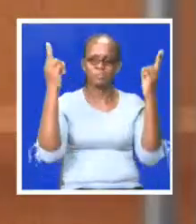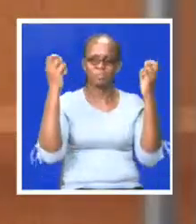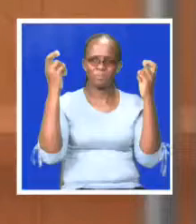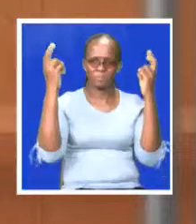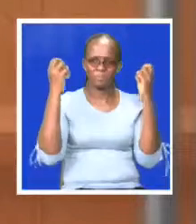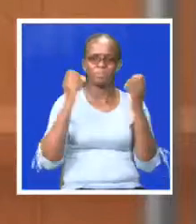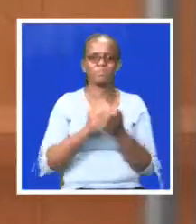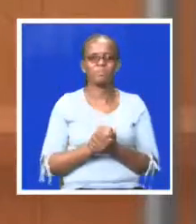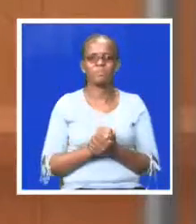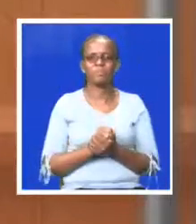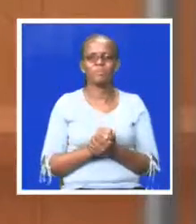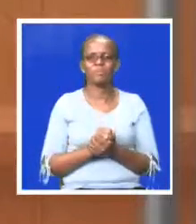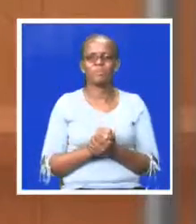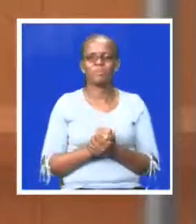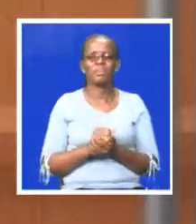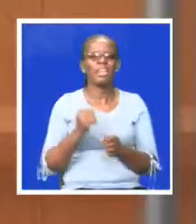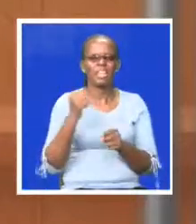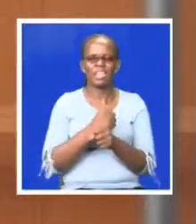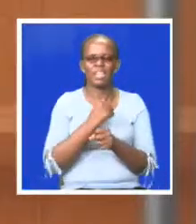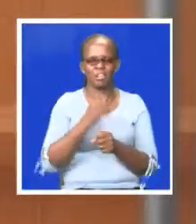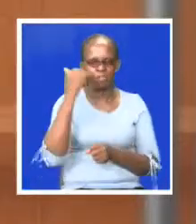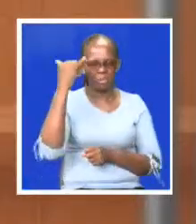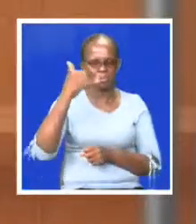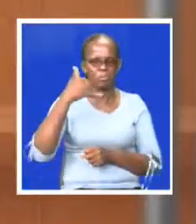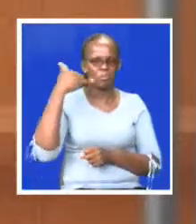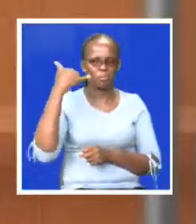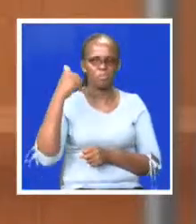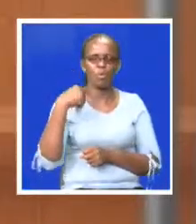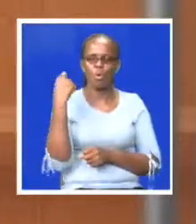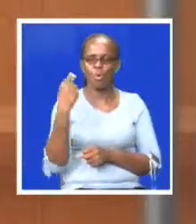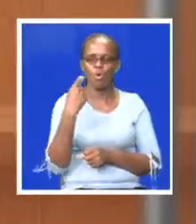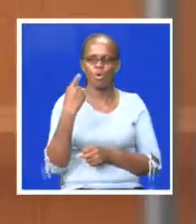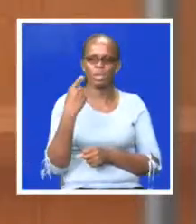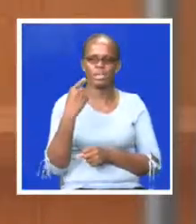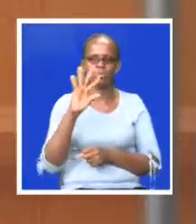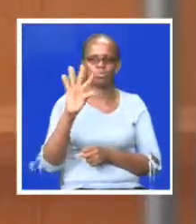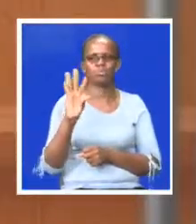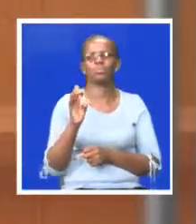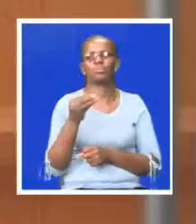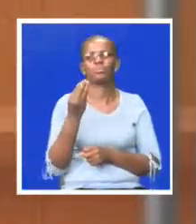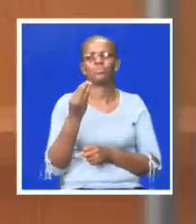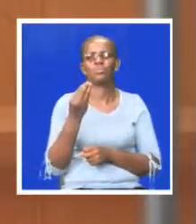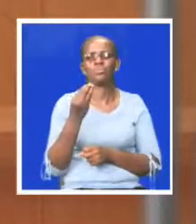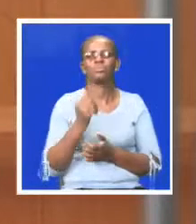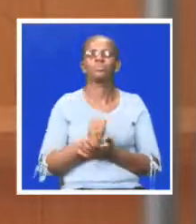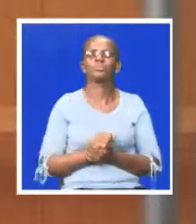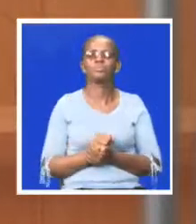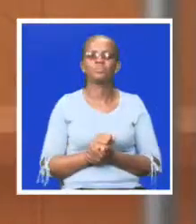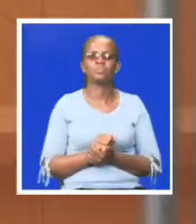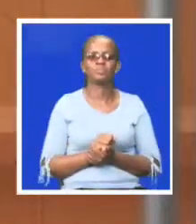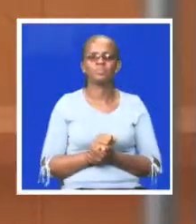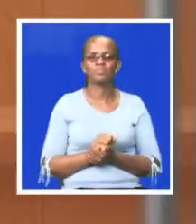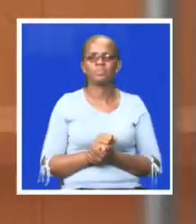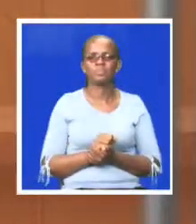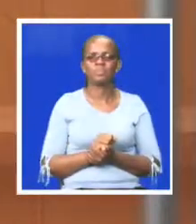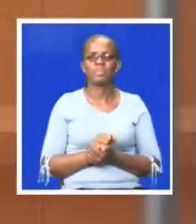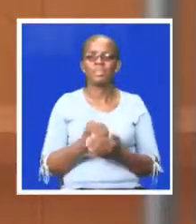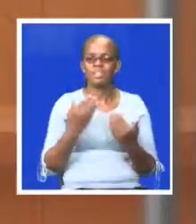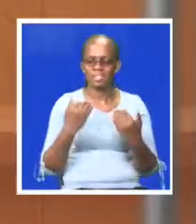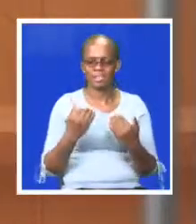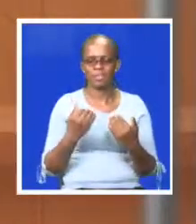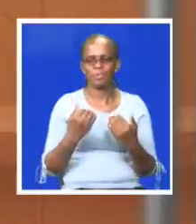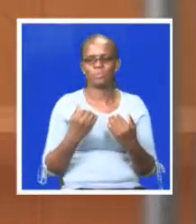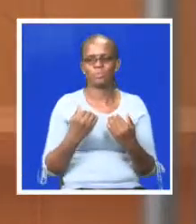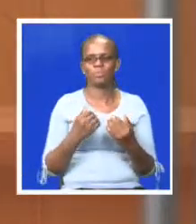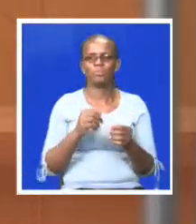of course. Do not call us, do not send us voice notes, only send us text messages, please. Alright, without wasting any